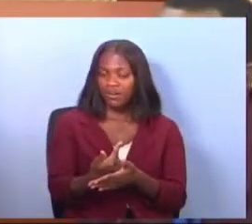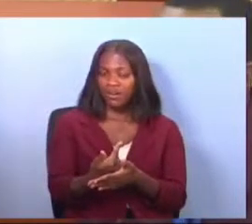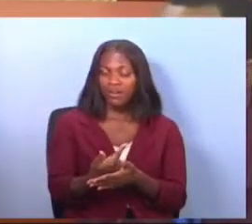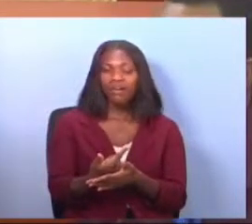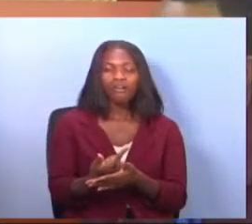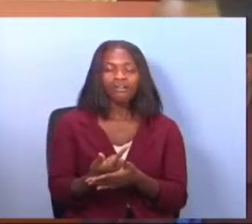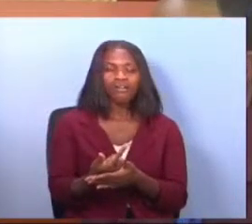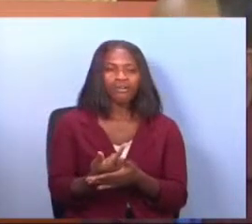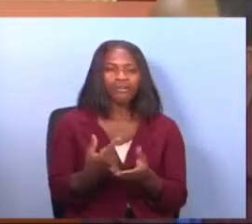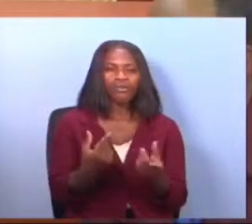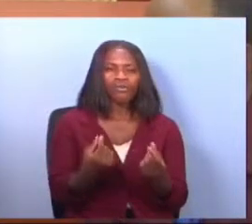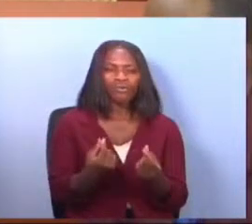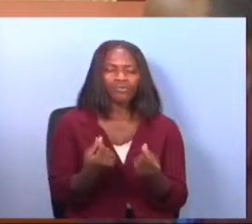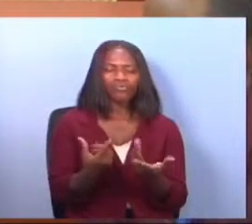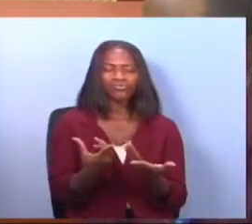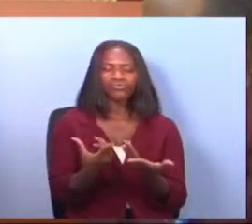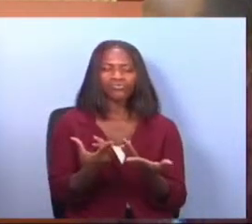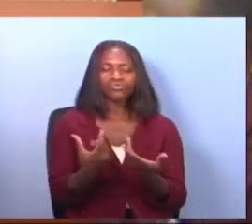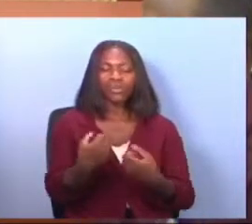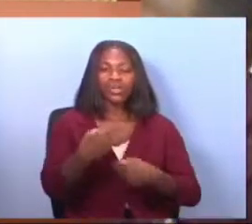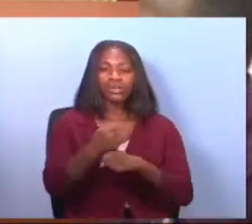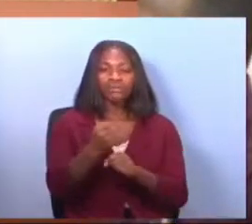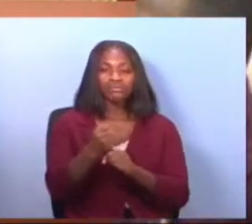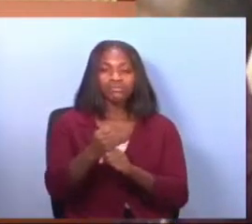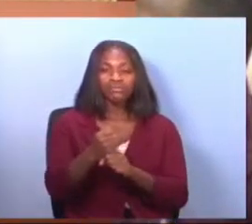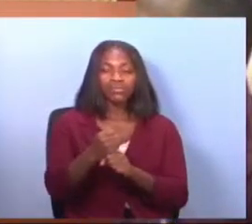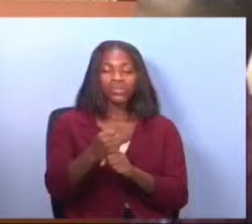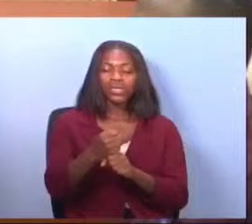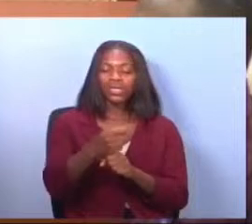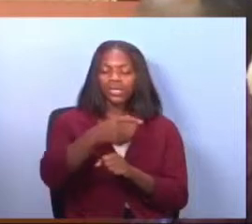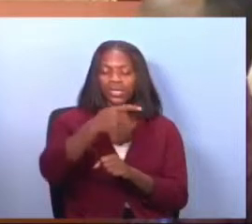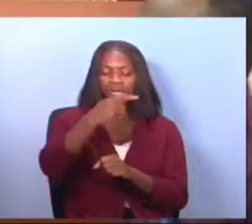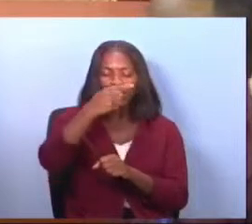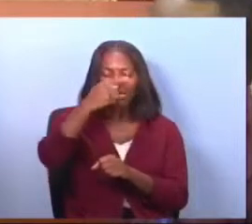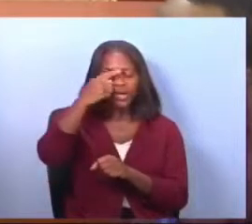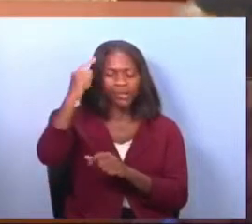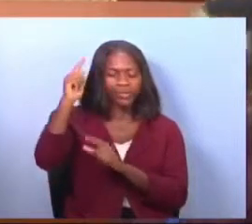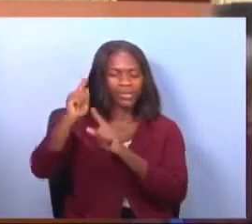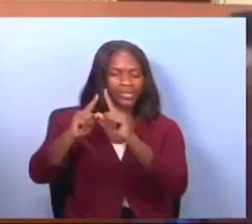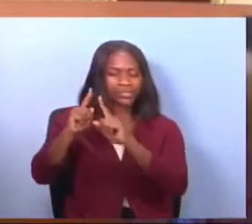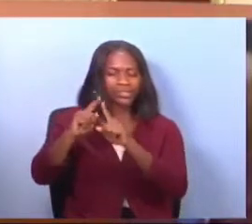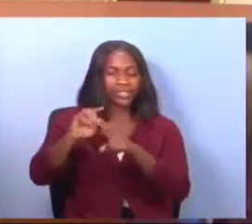to shine the Black Star of Africa to the rest of the world.